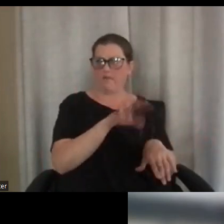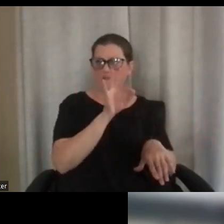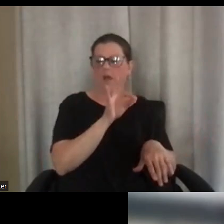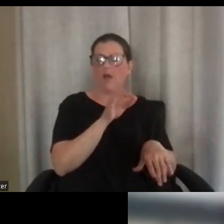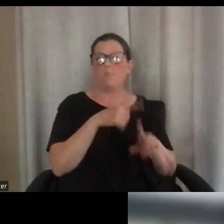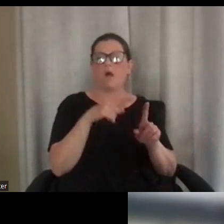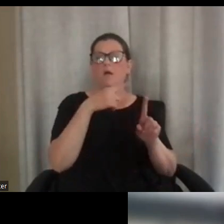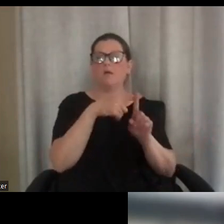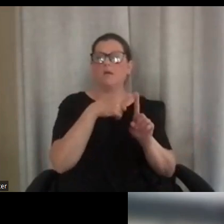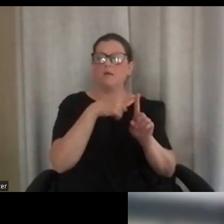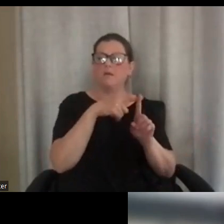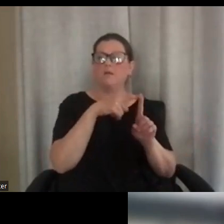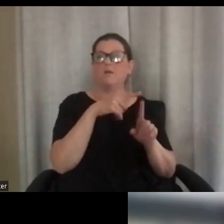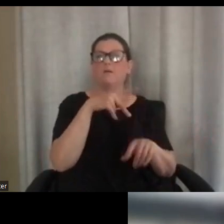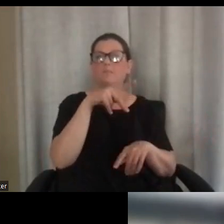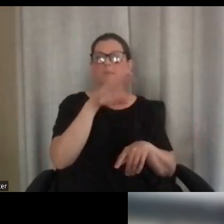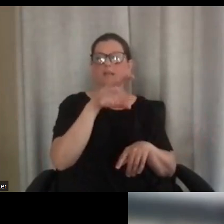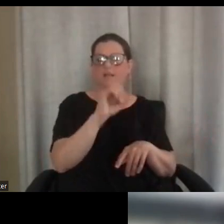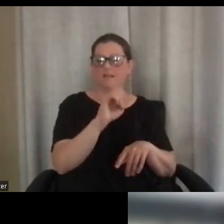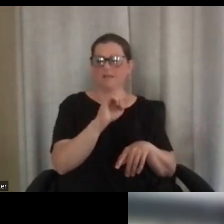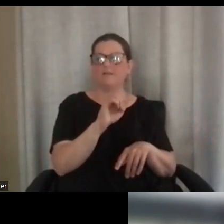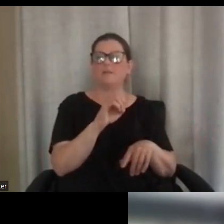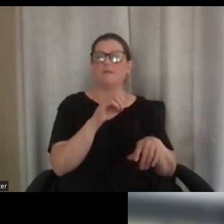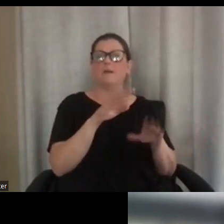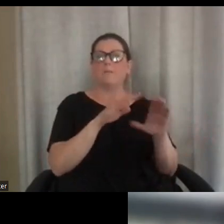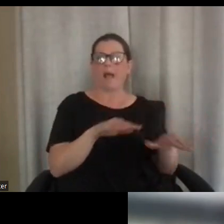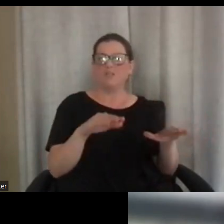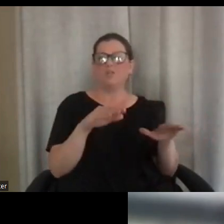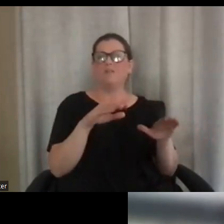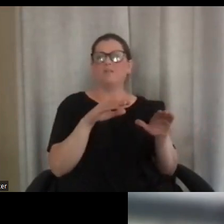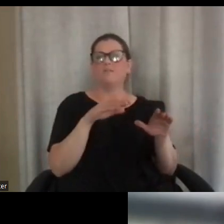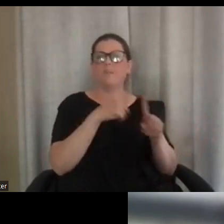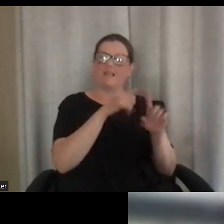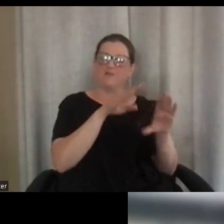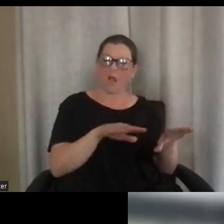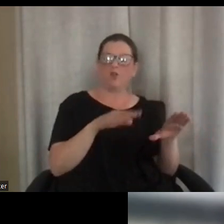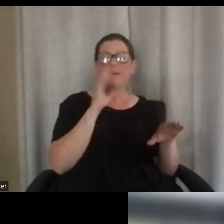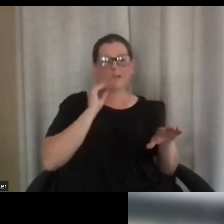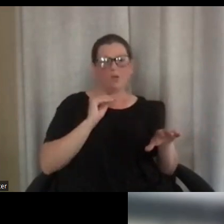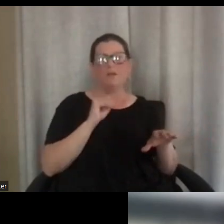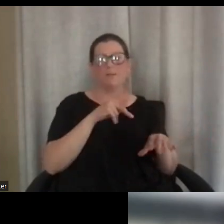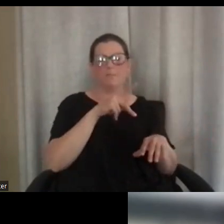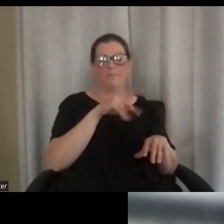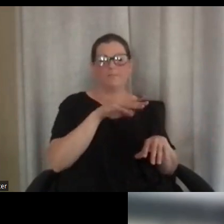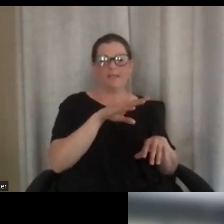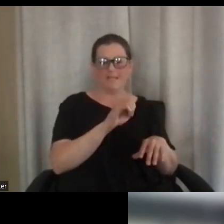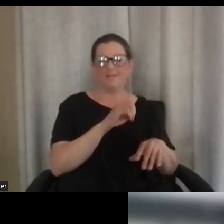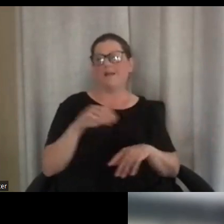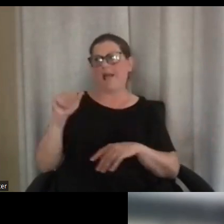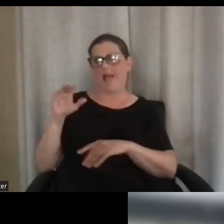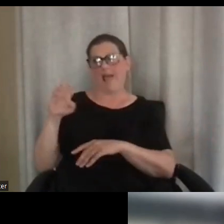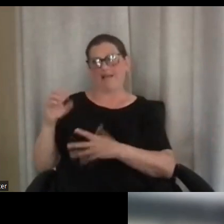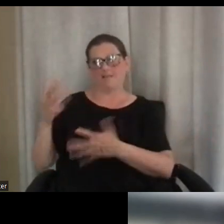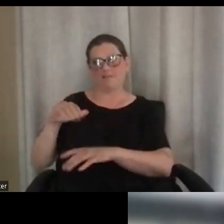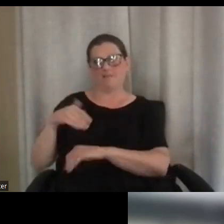childhood experiences, because it's so much newer in the research, and ACEs were so kind of well established, and a lot of